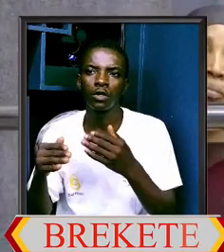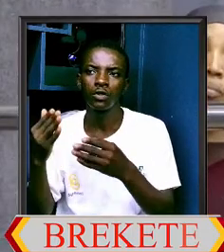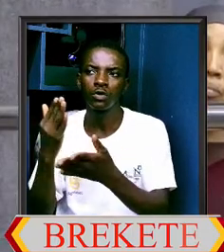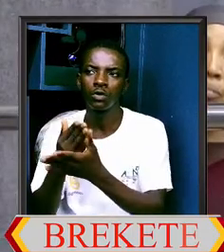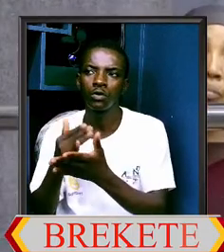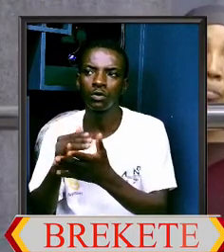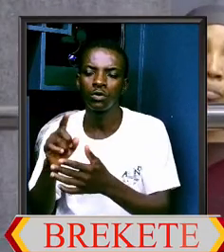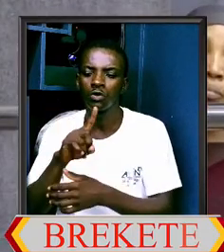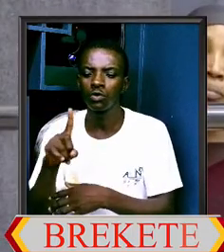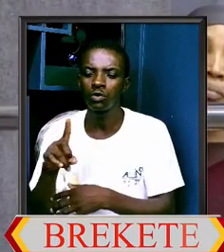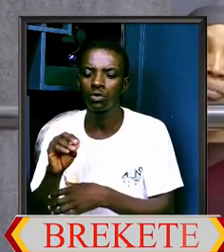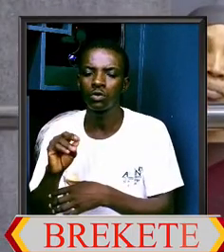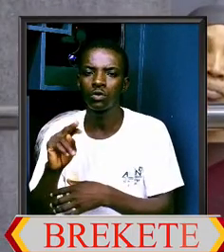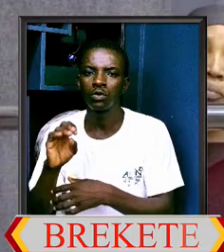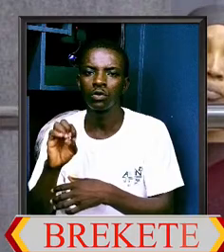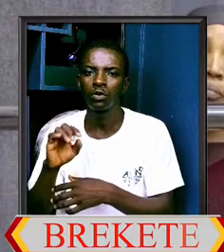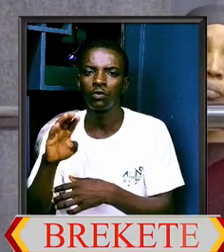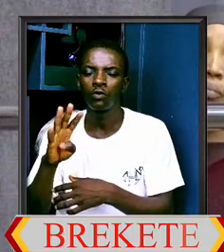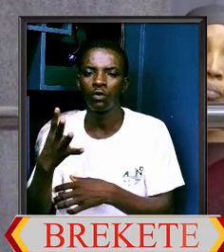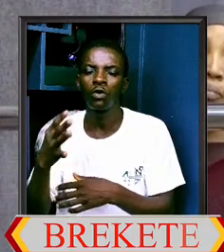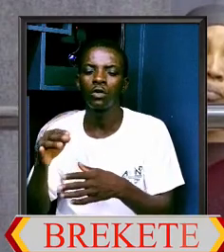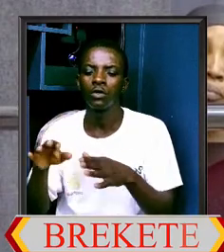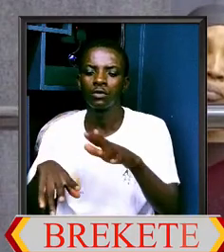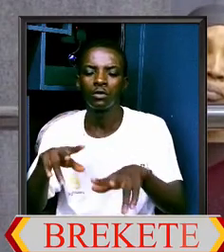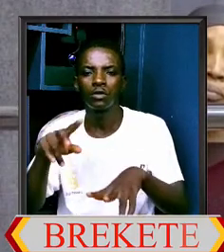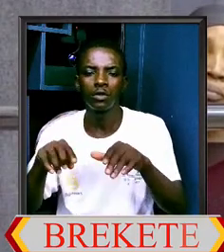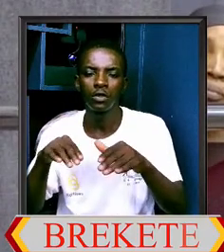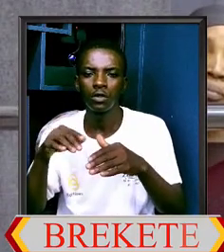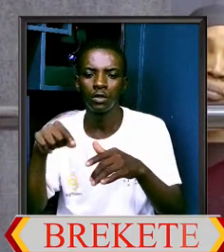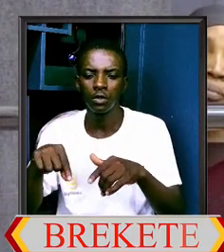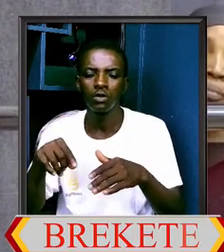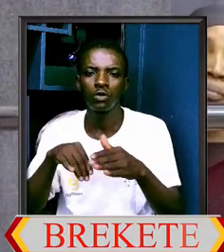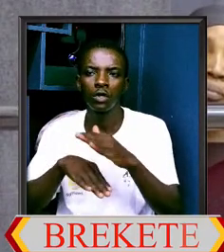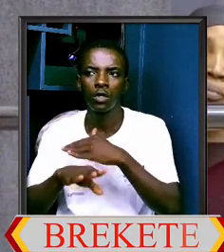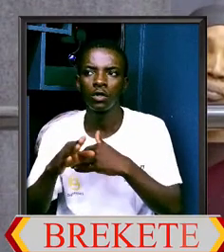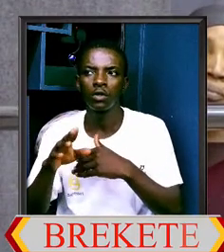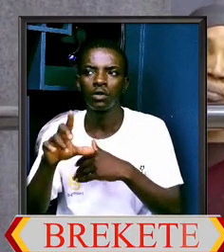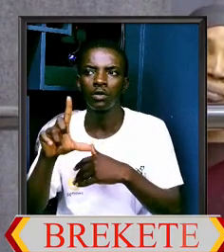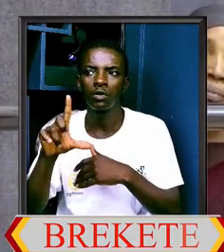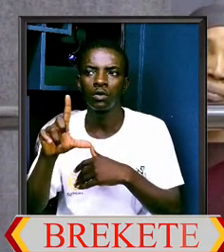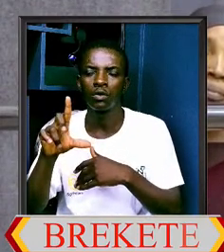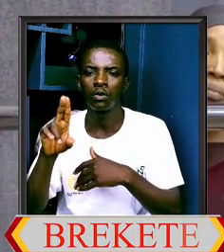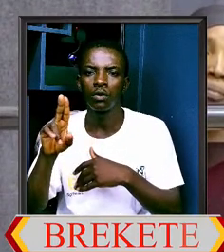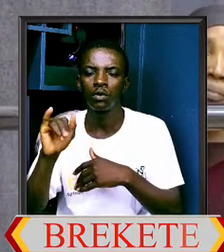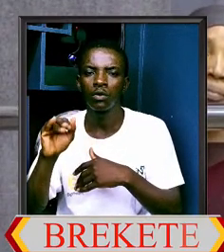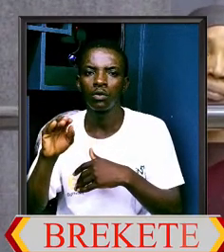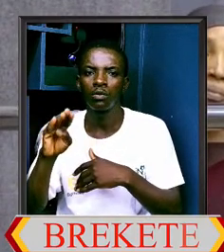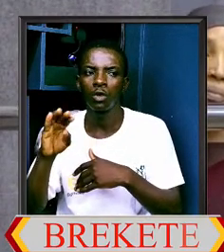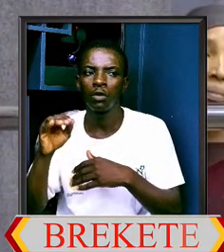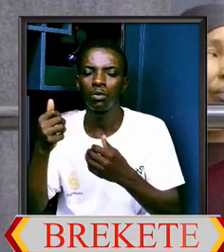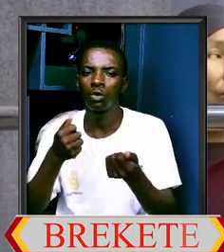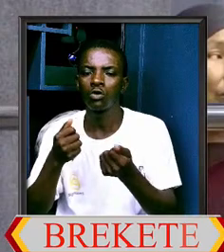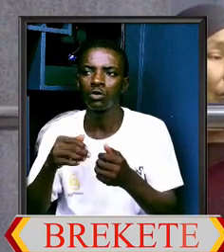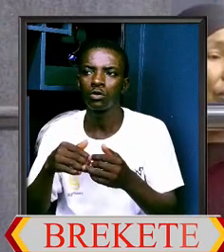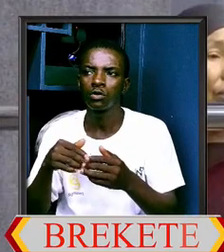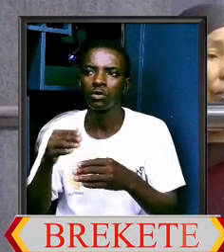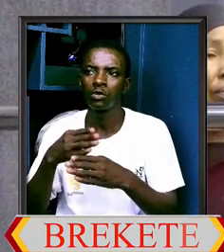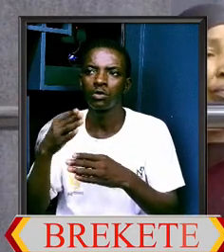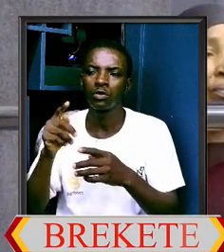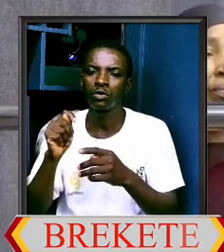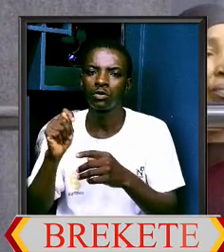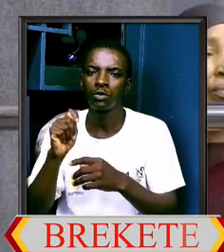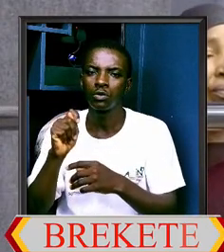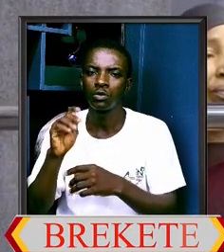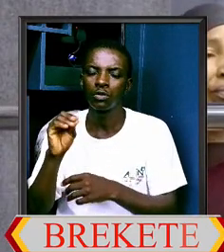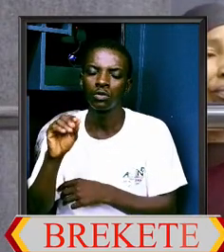that Zone 4. So I now track down to enter Lube Moto for Zone 3, total fleet